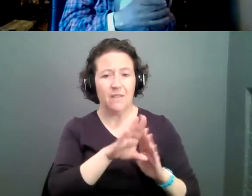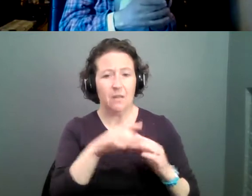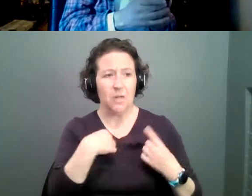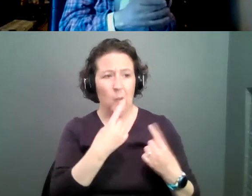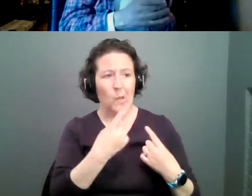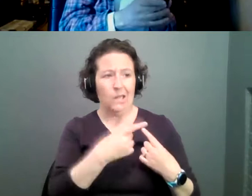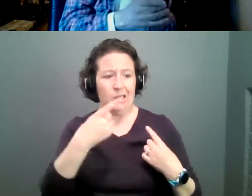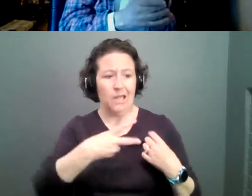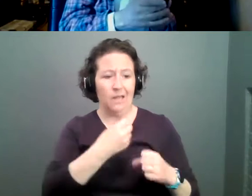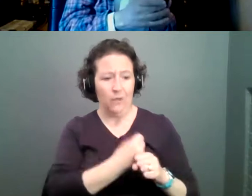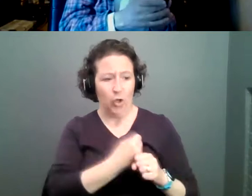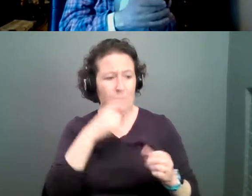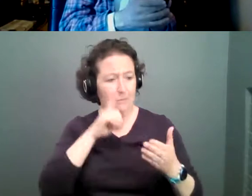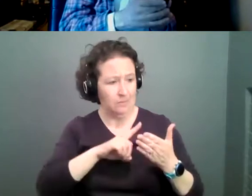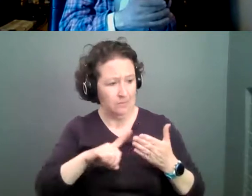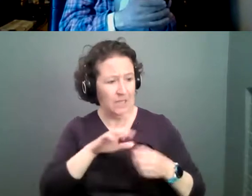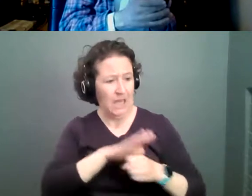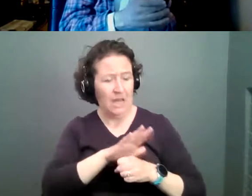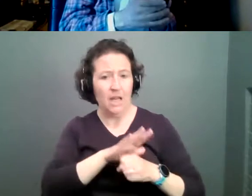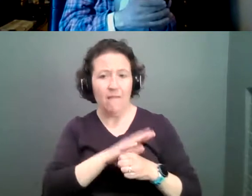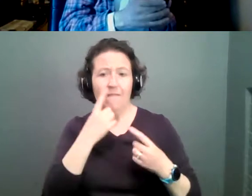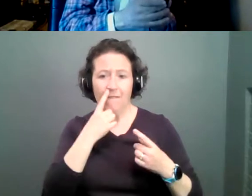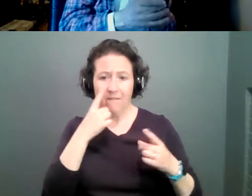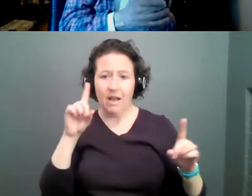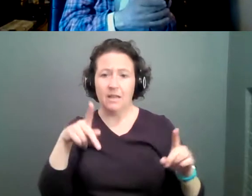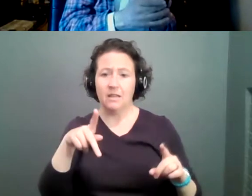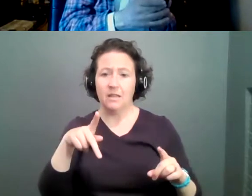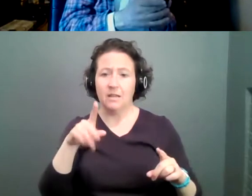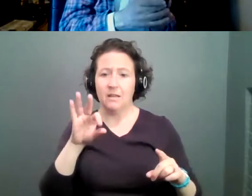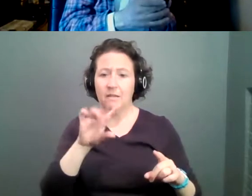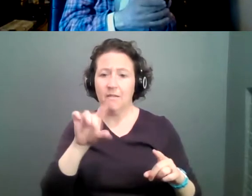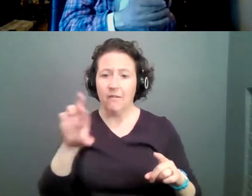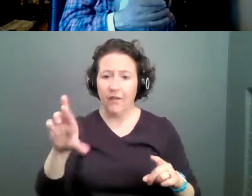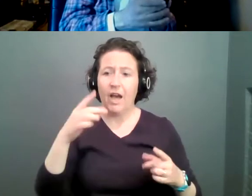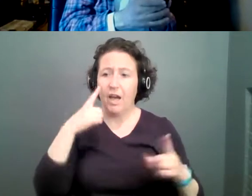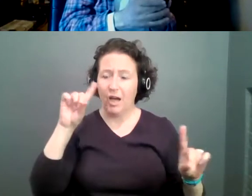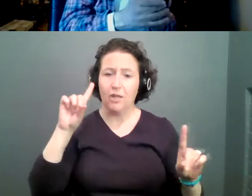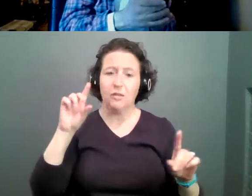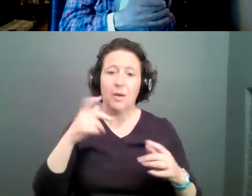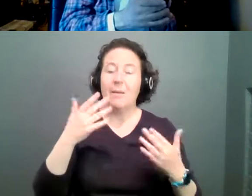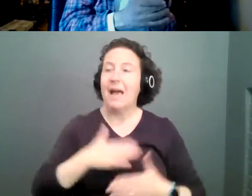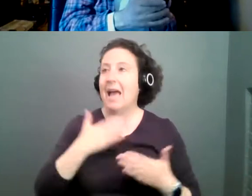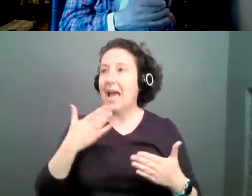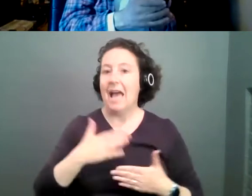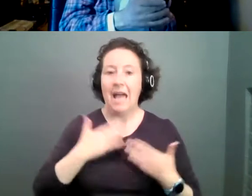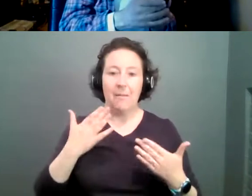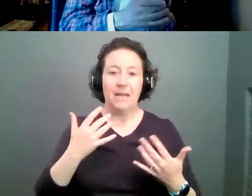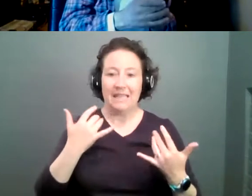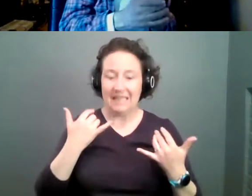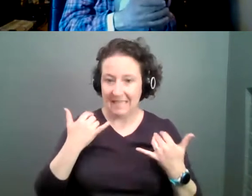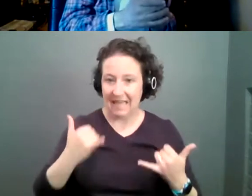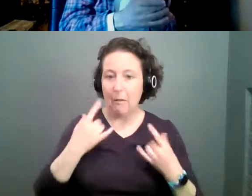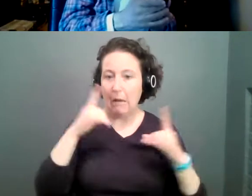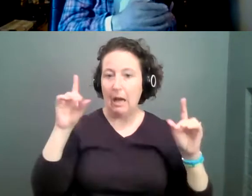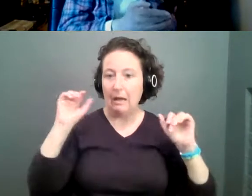been enough. And finally, the product came by Pfizer, and I'm so happy that it's getting rolled on to my population of patients